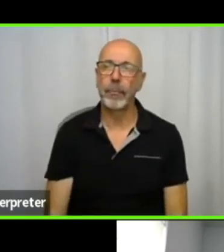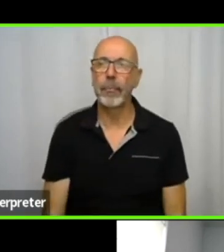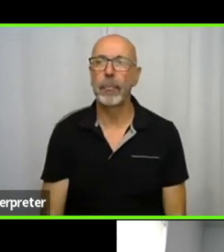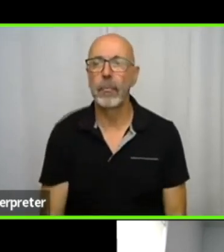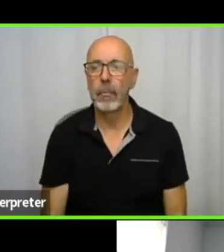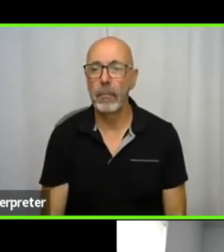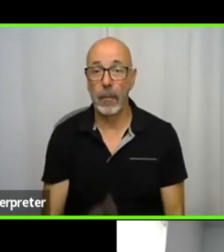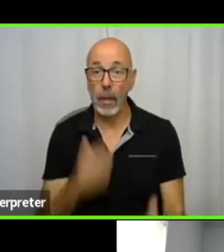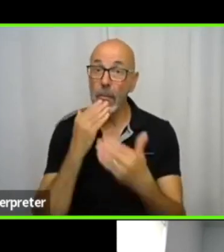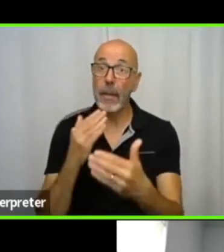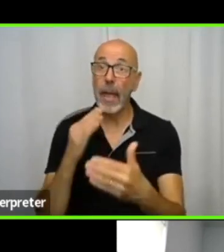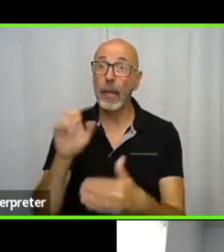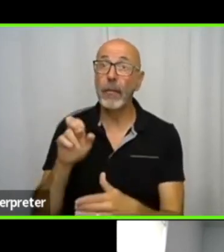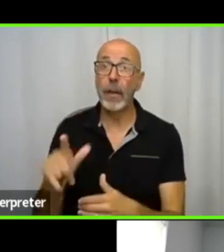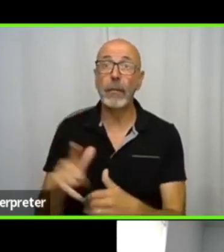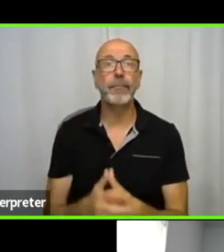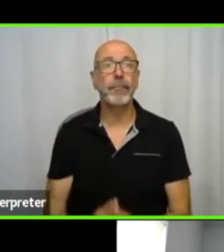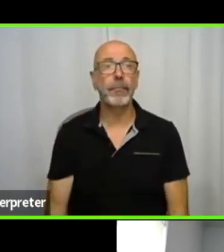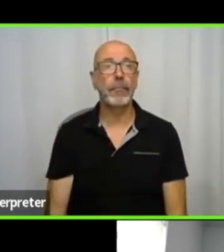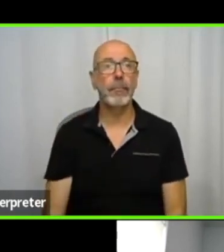Yes, and thank you, Phil.